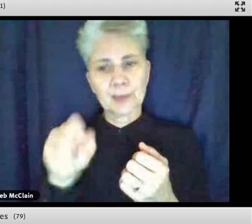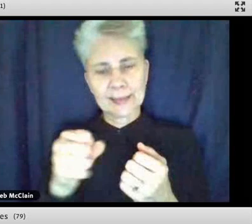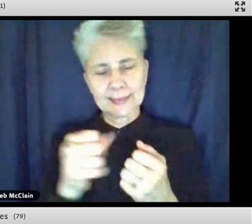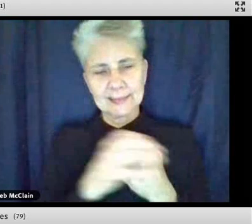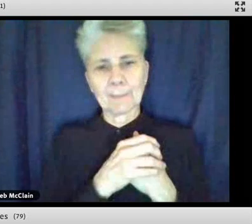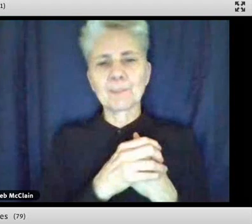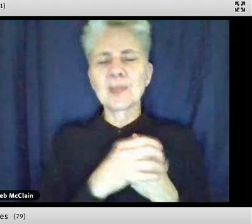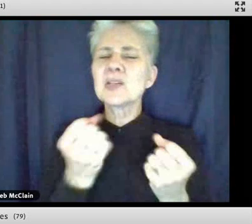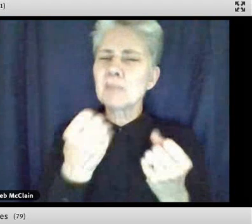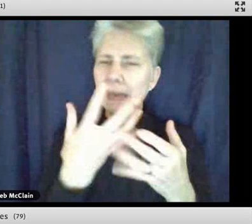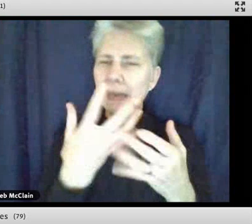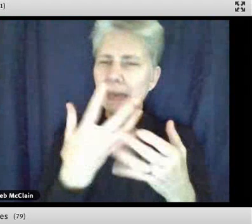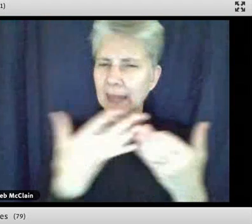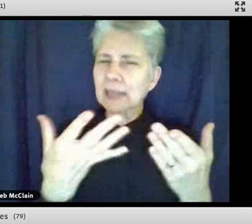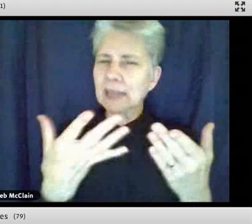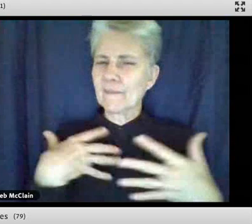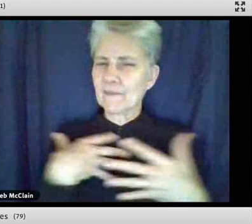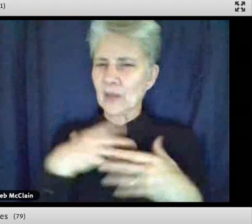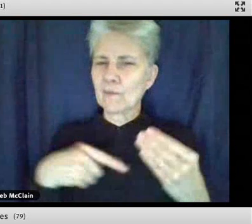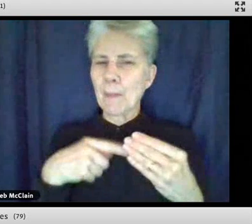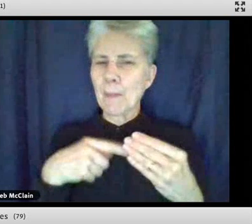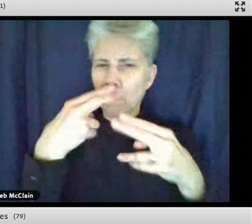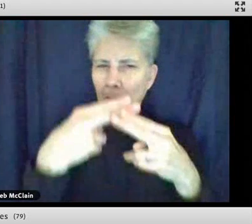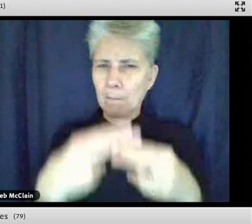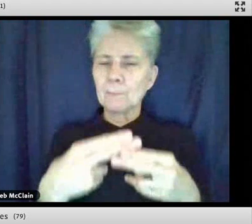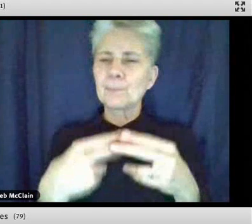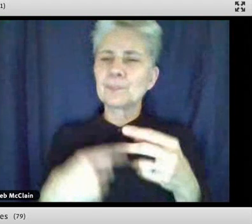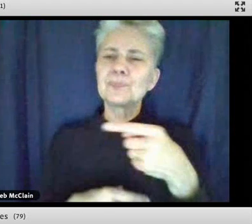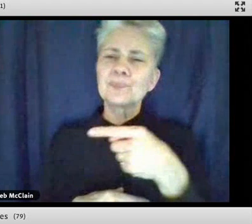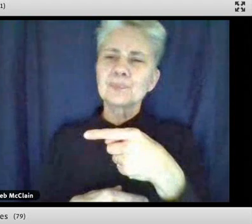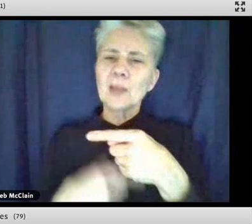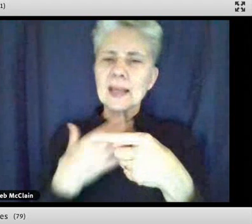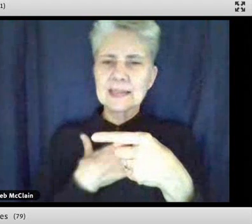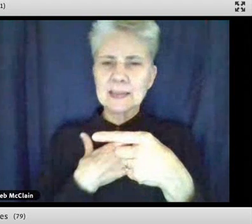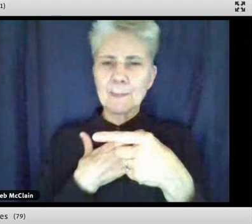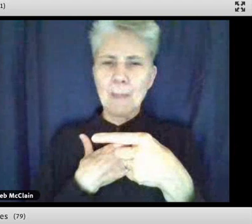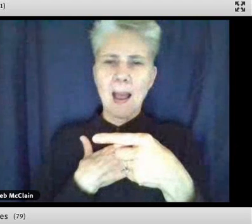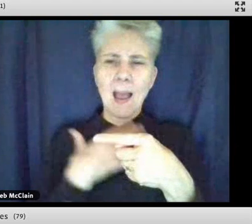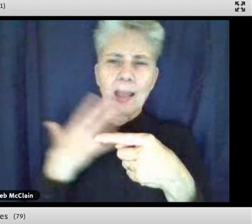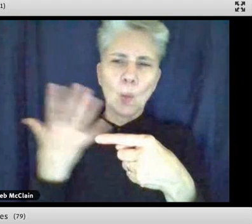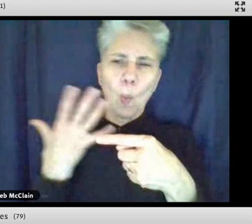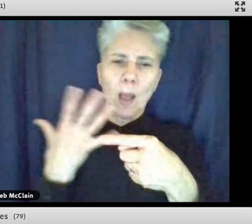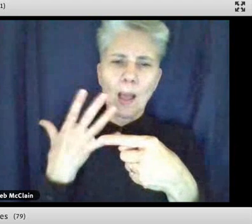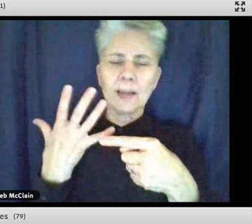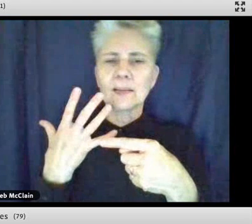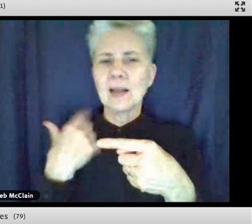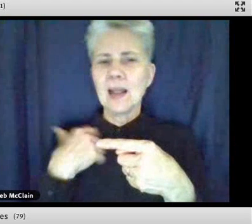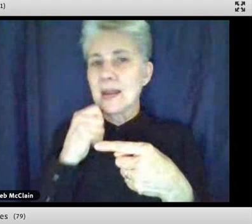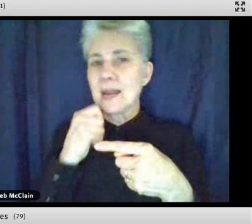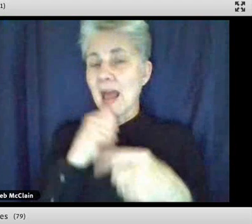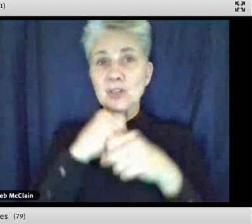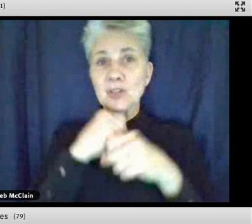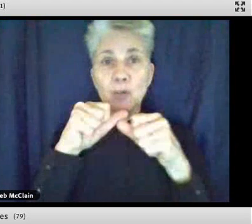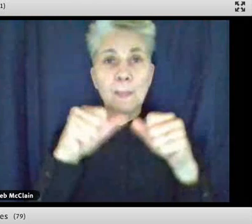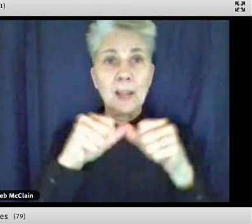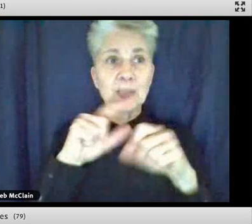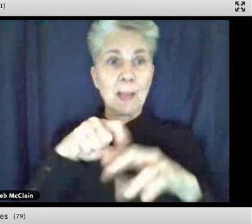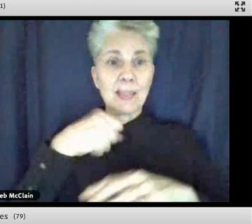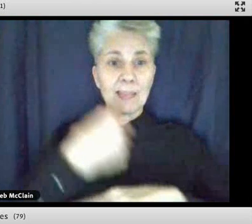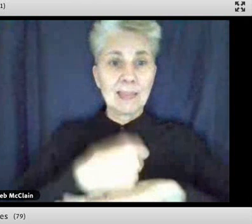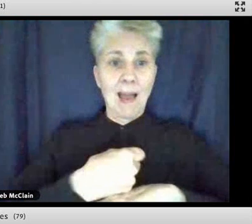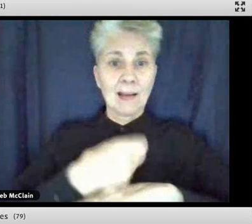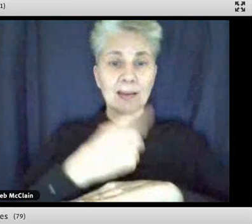a lot of things to be fearful of. These are some of mine, that we're going to be in not just shelter in place, but lockdown, that I